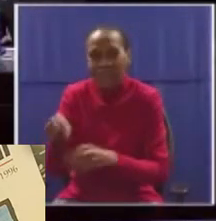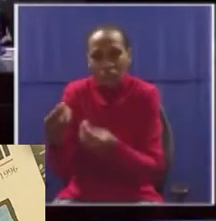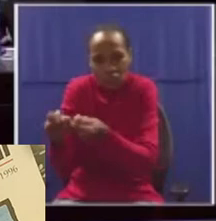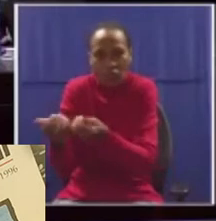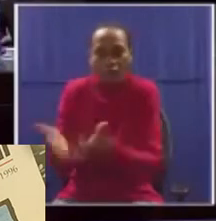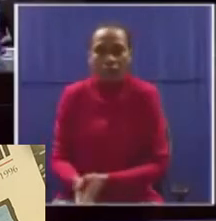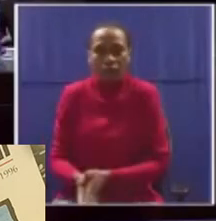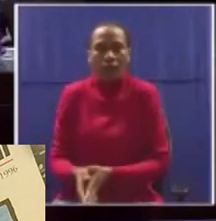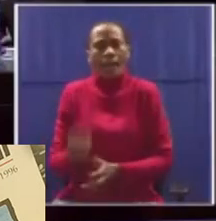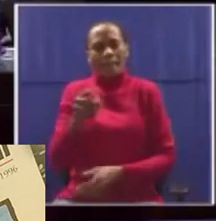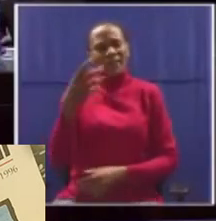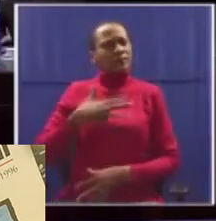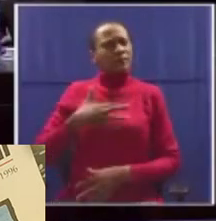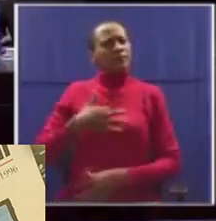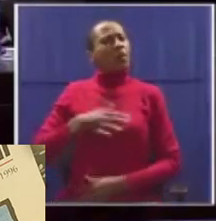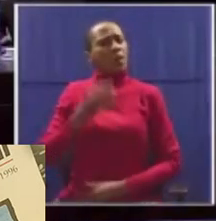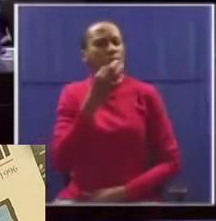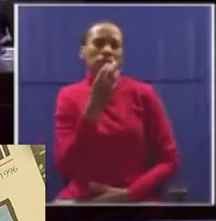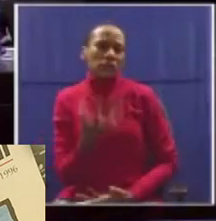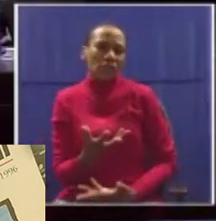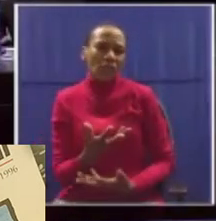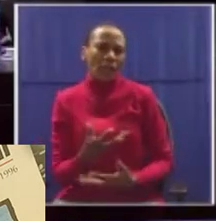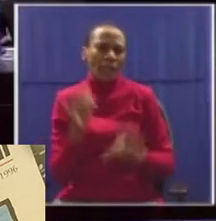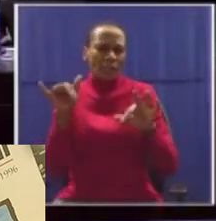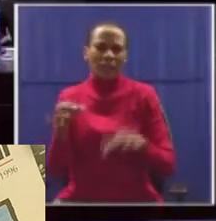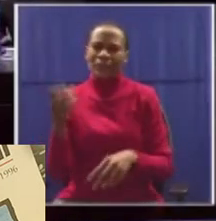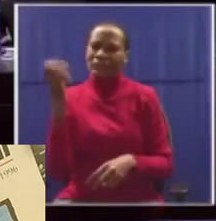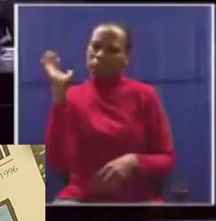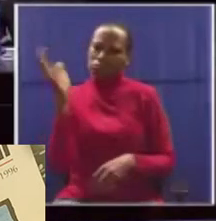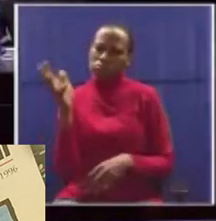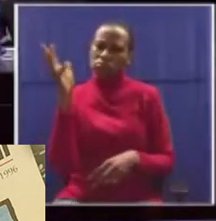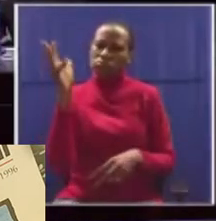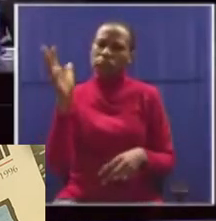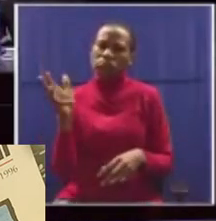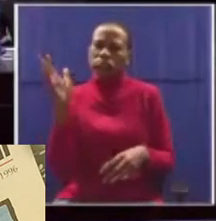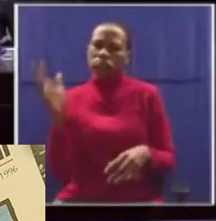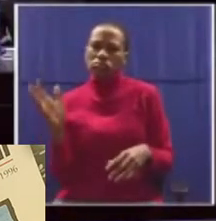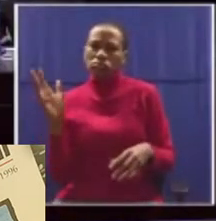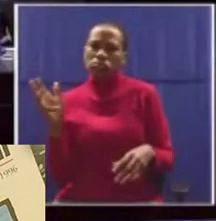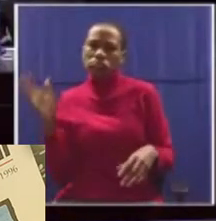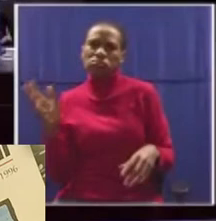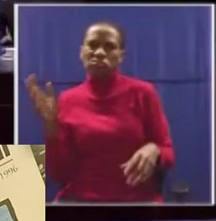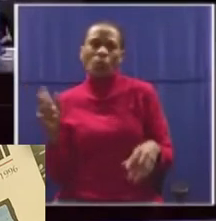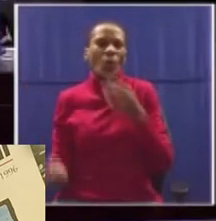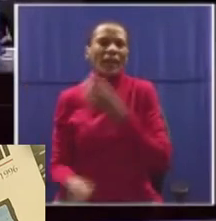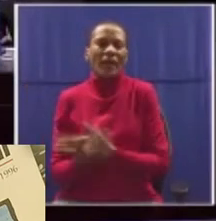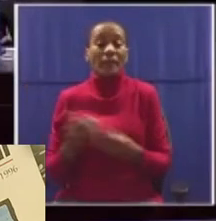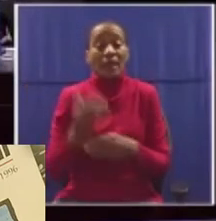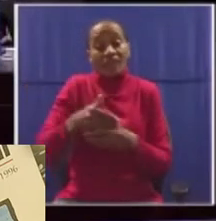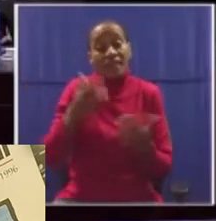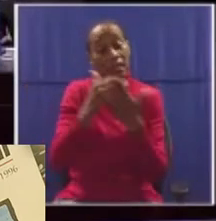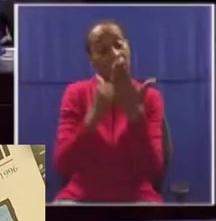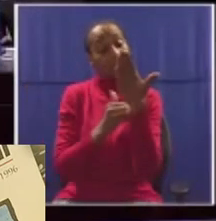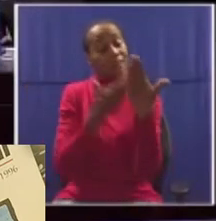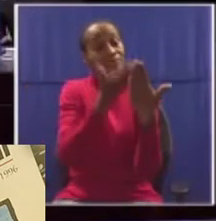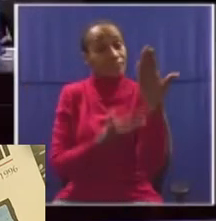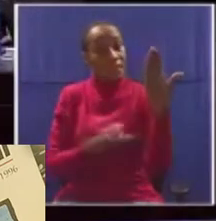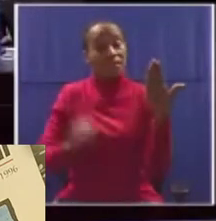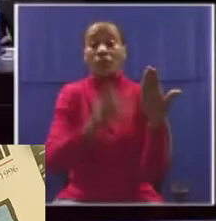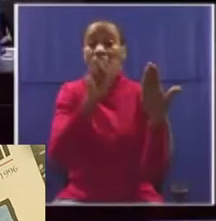but let me say a lot is being said about the implications what are the possible implications of realistic